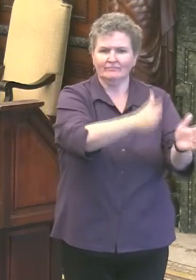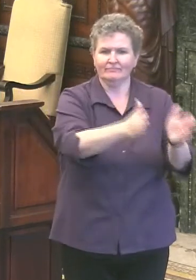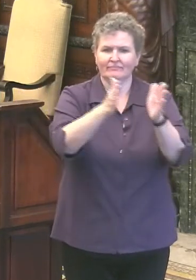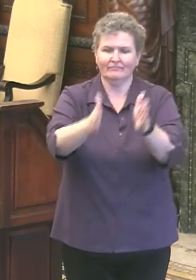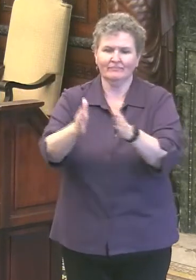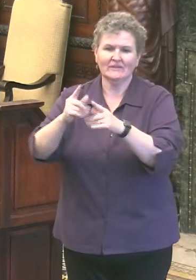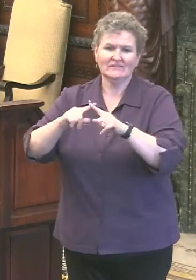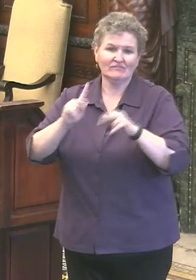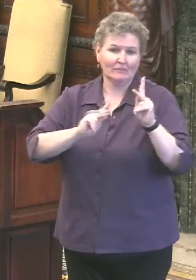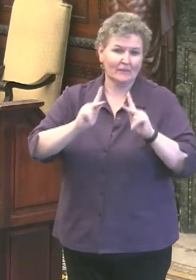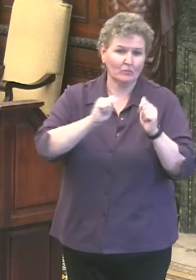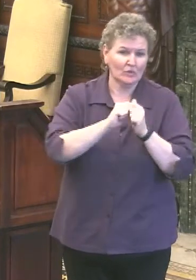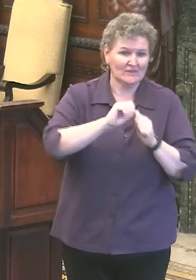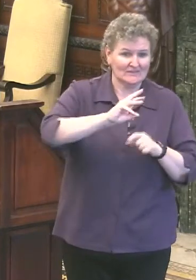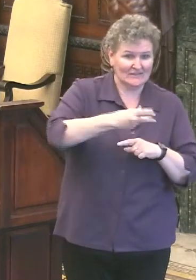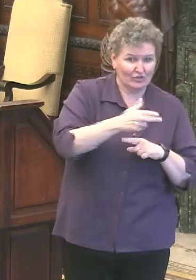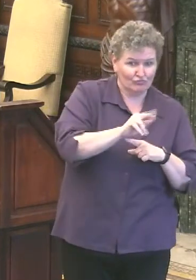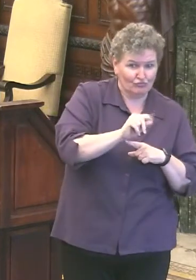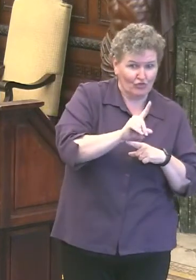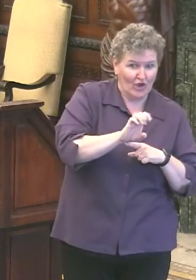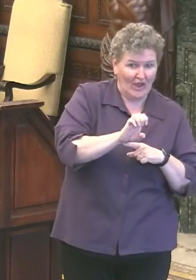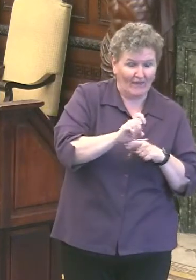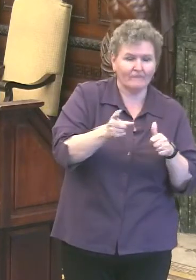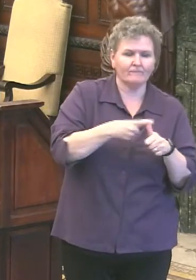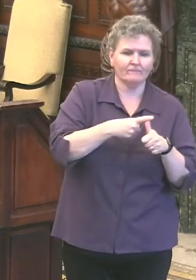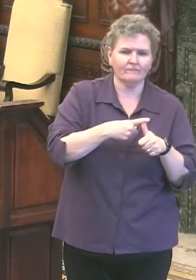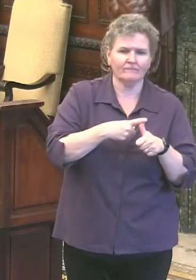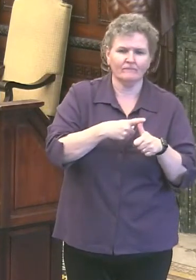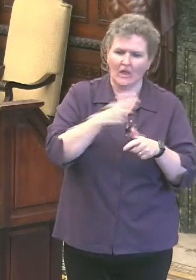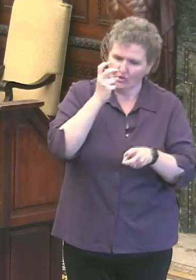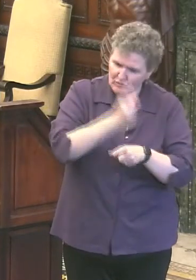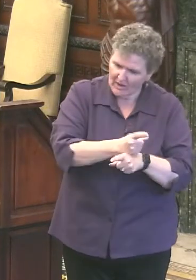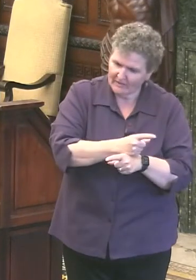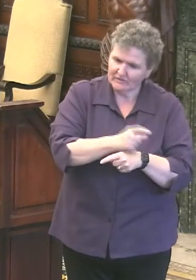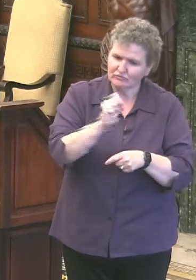levels would be traveling on SEPTA. You are correct.